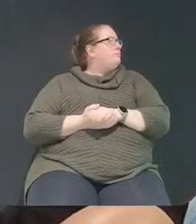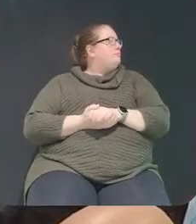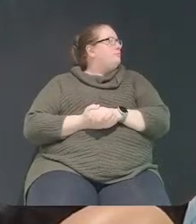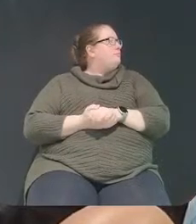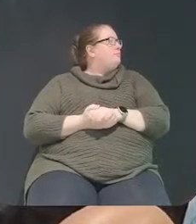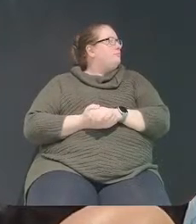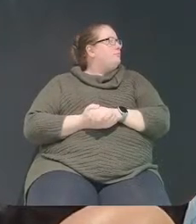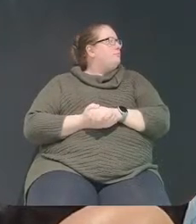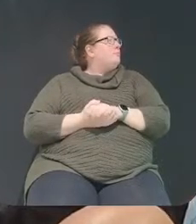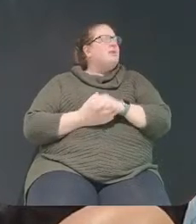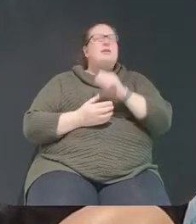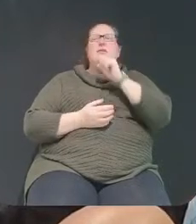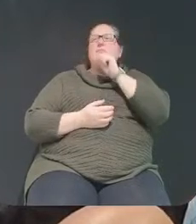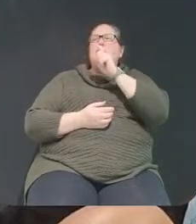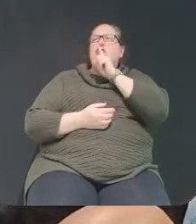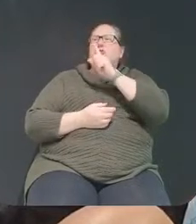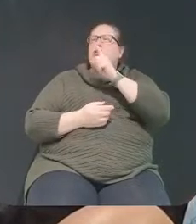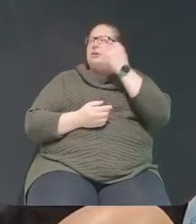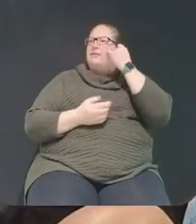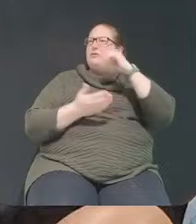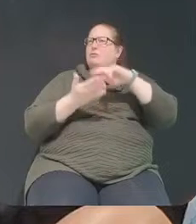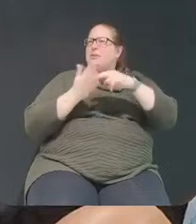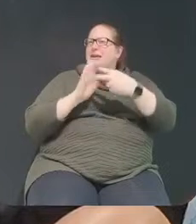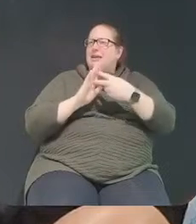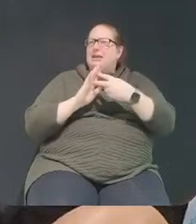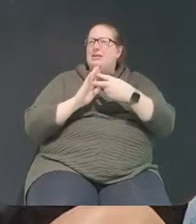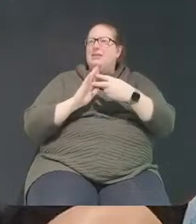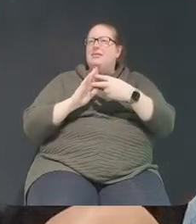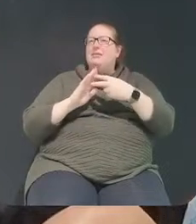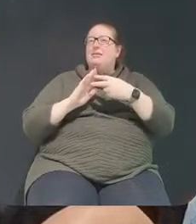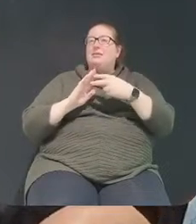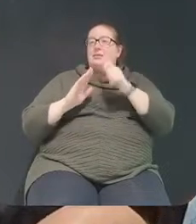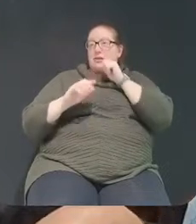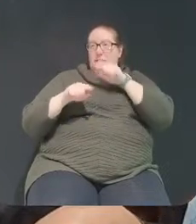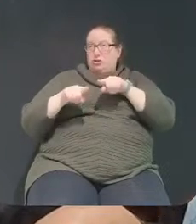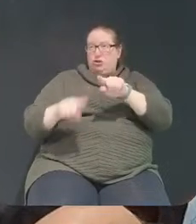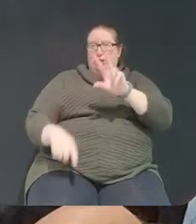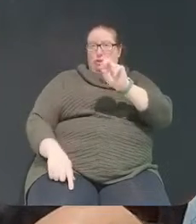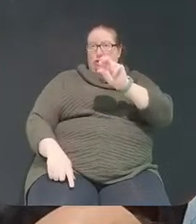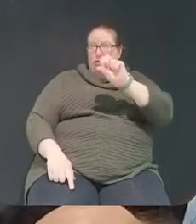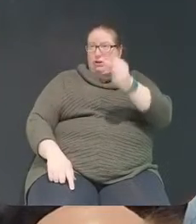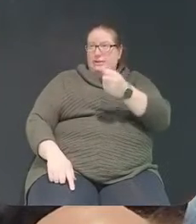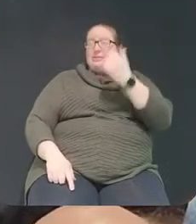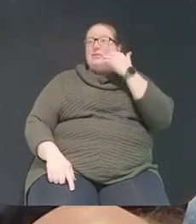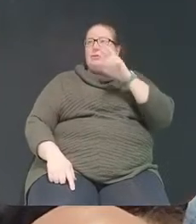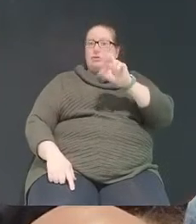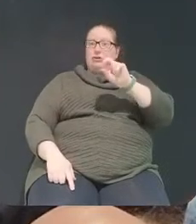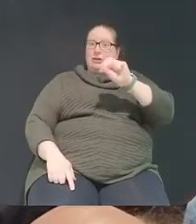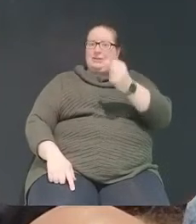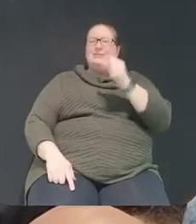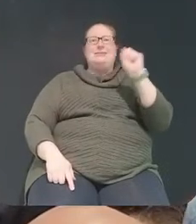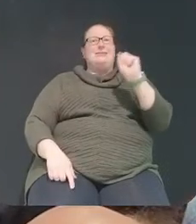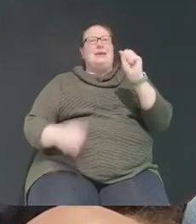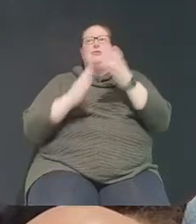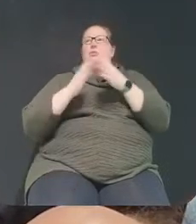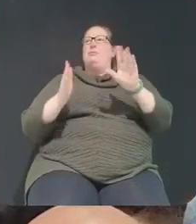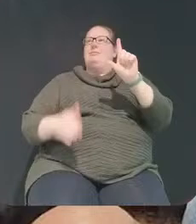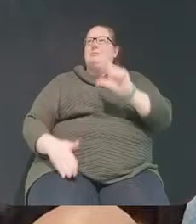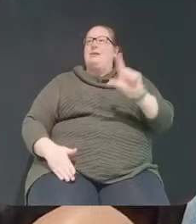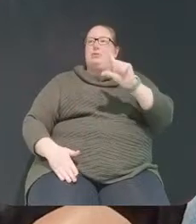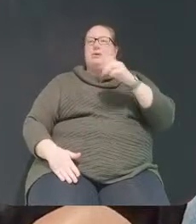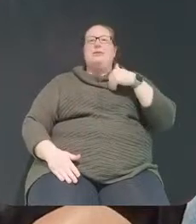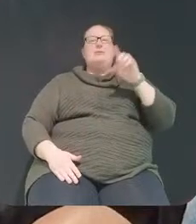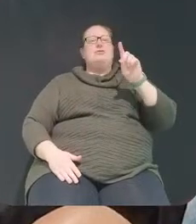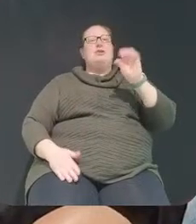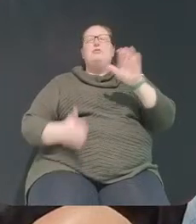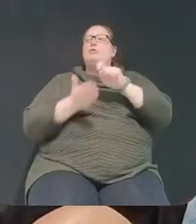I'm not sure if you mean outside of the 30s, because I know in the 30s, the Seattle Public Library there's a document written by the mayor